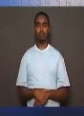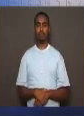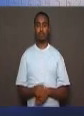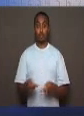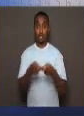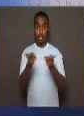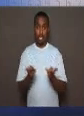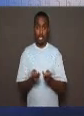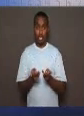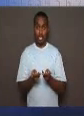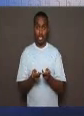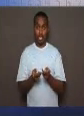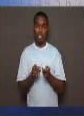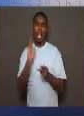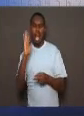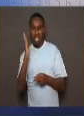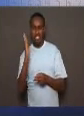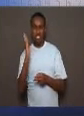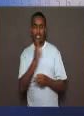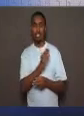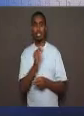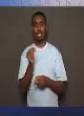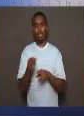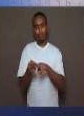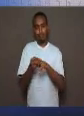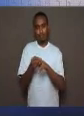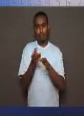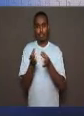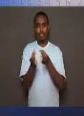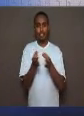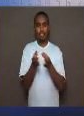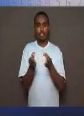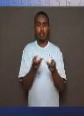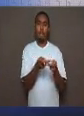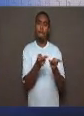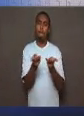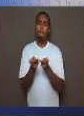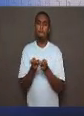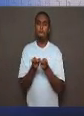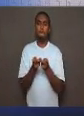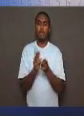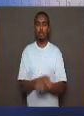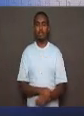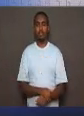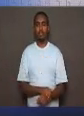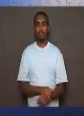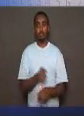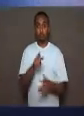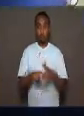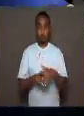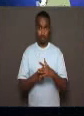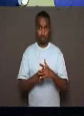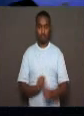setting, the genre, and briefly describe the plot. You may begin.